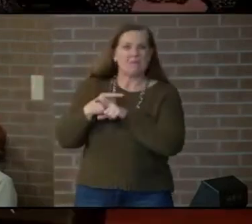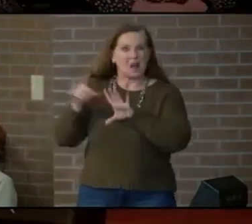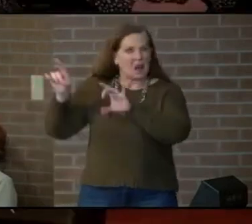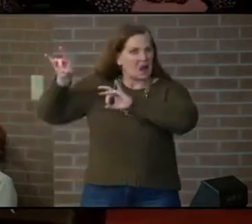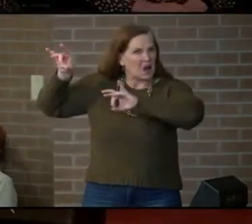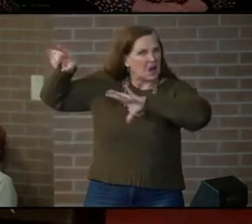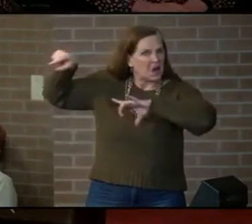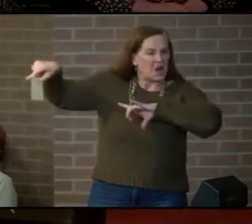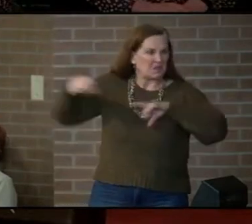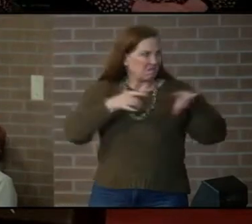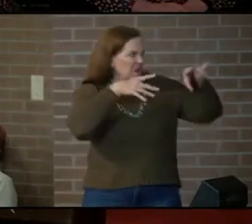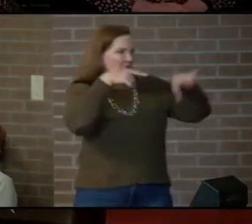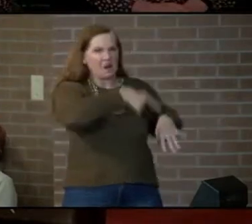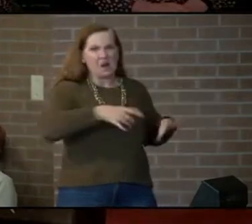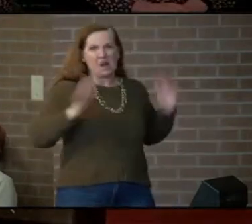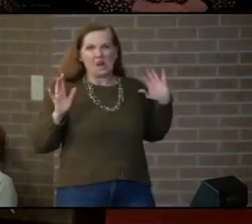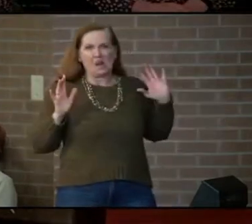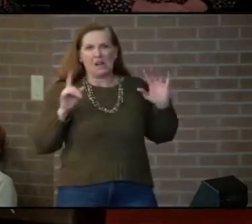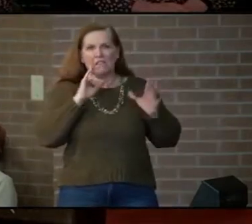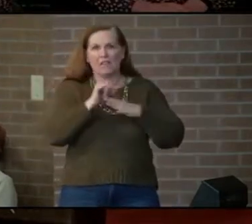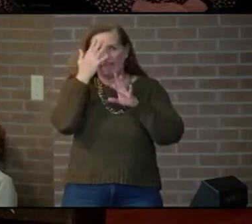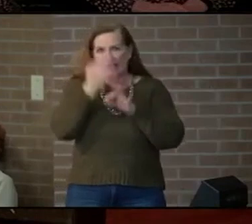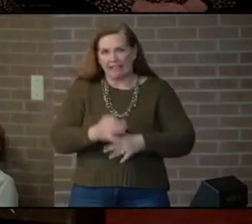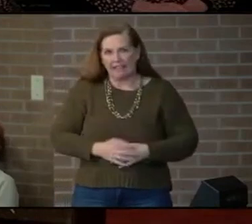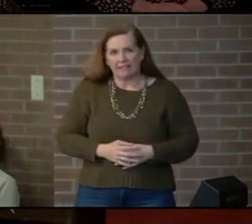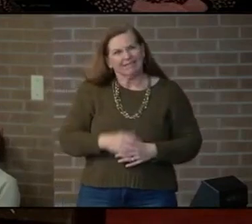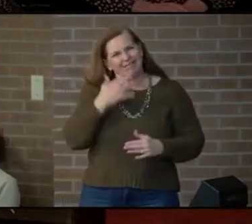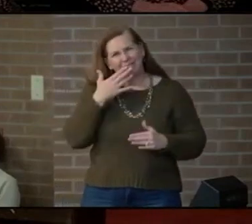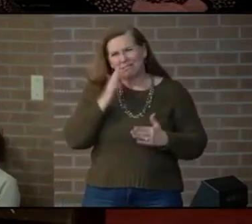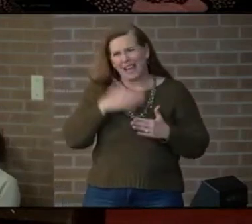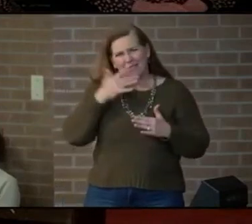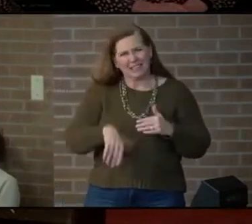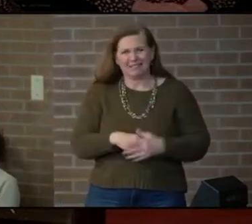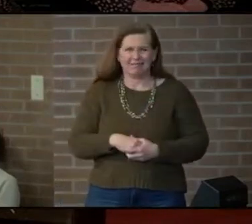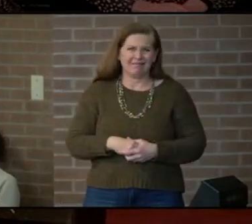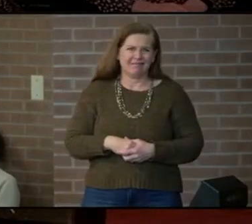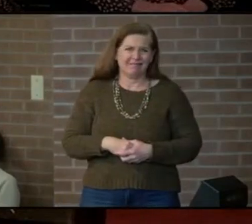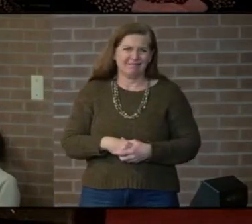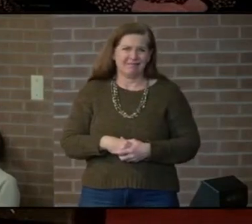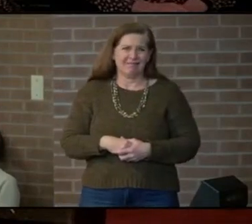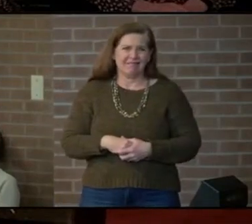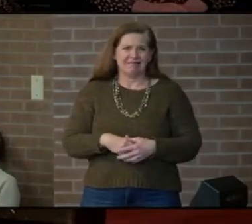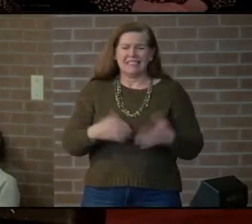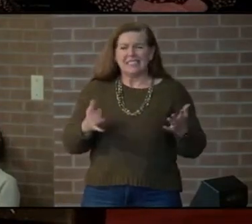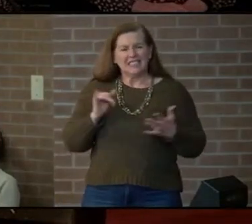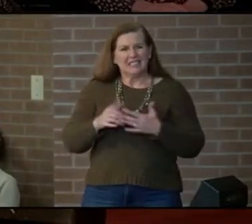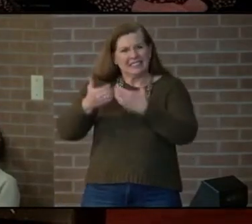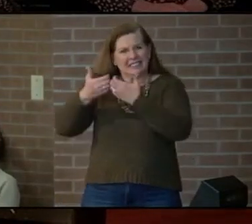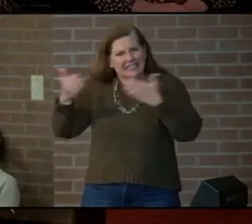heretics of the faith. It was bad blood. It was divisive.